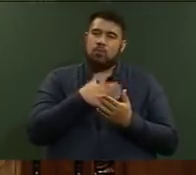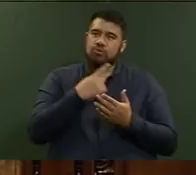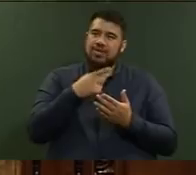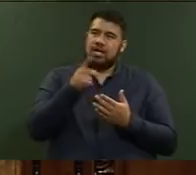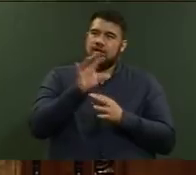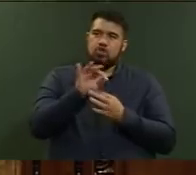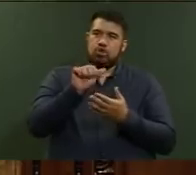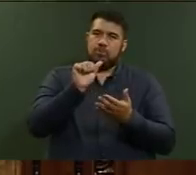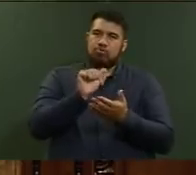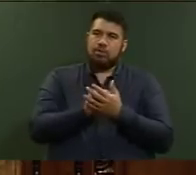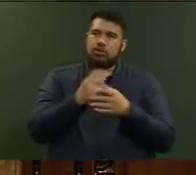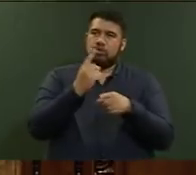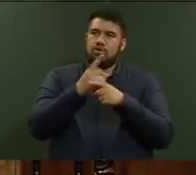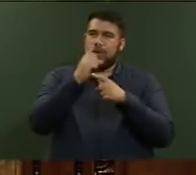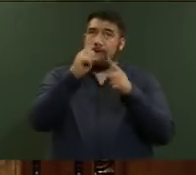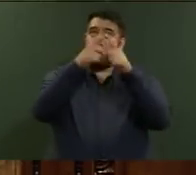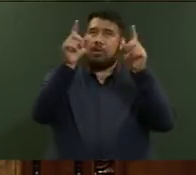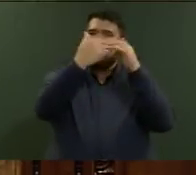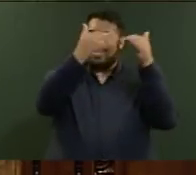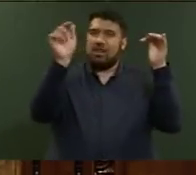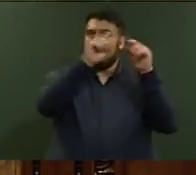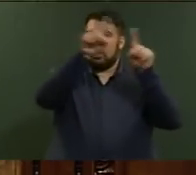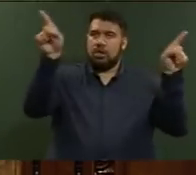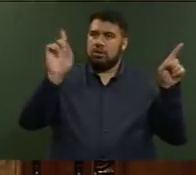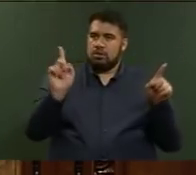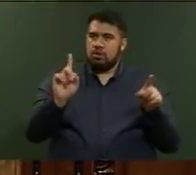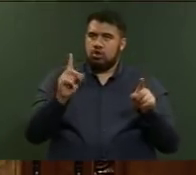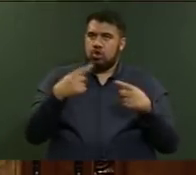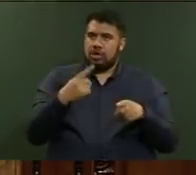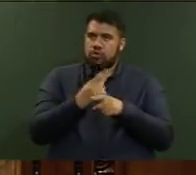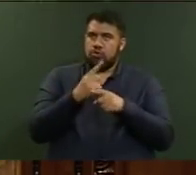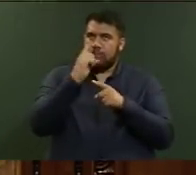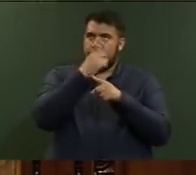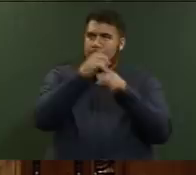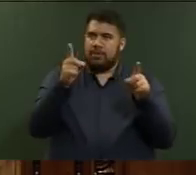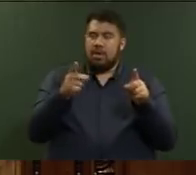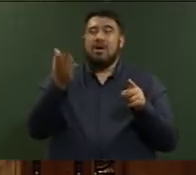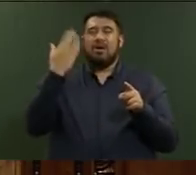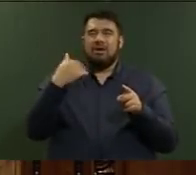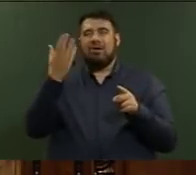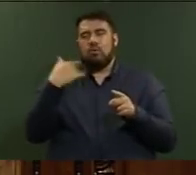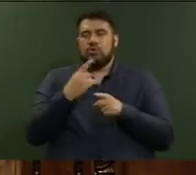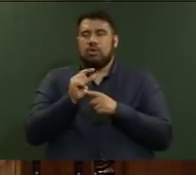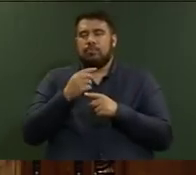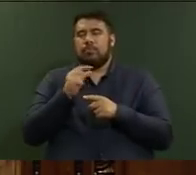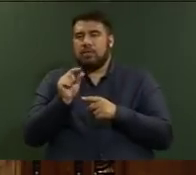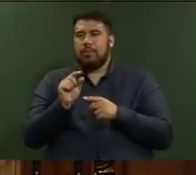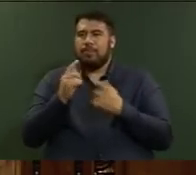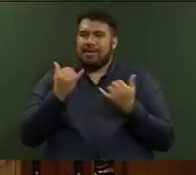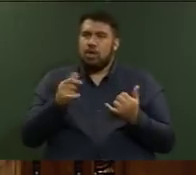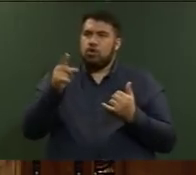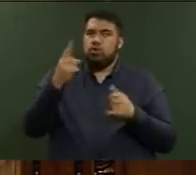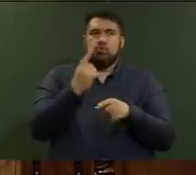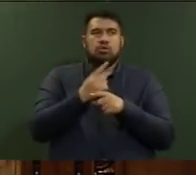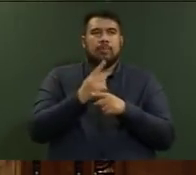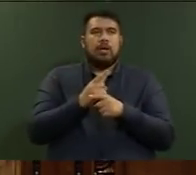refer to people in the gallery. I think we allow it more than we used to, but hauling individuals or groups of